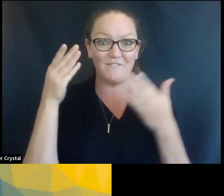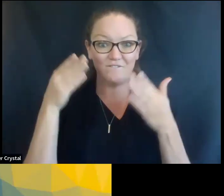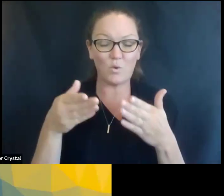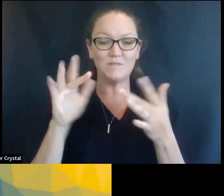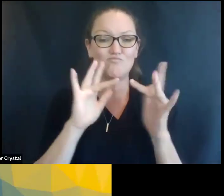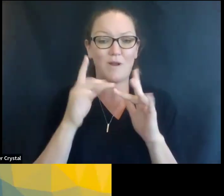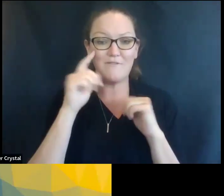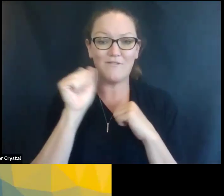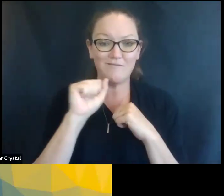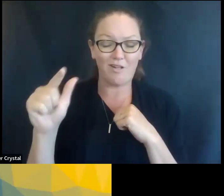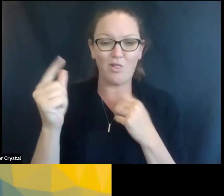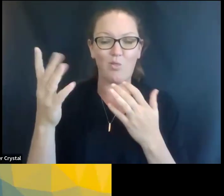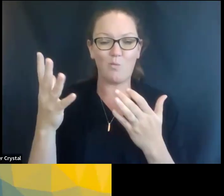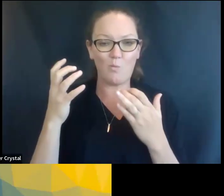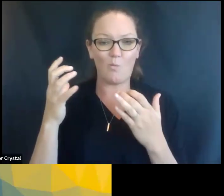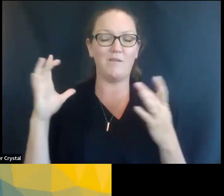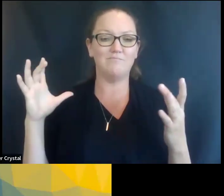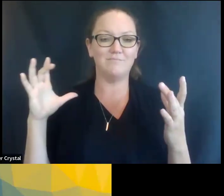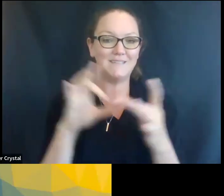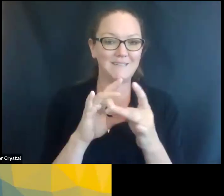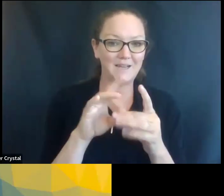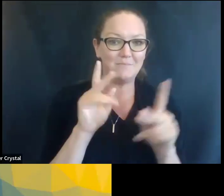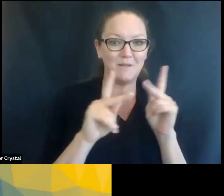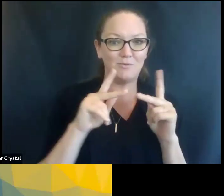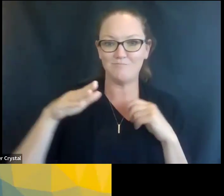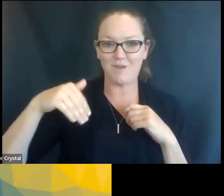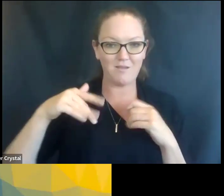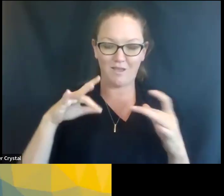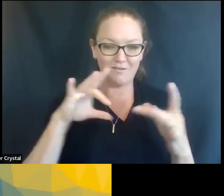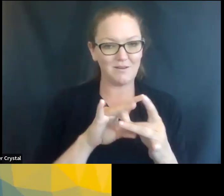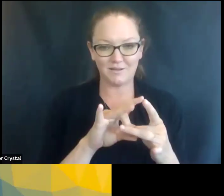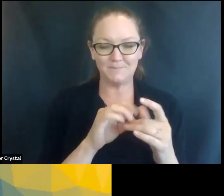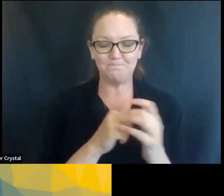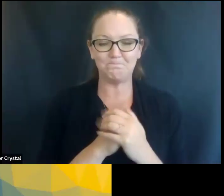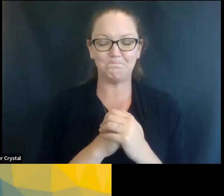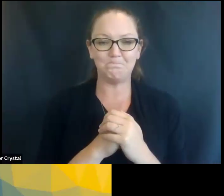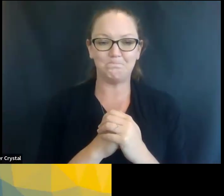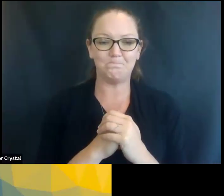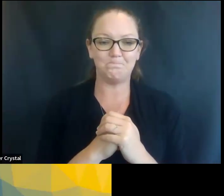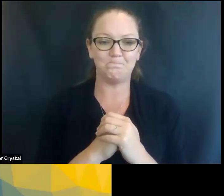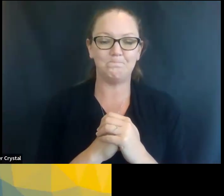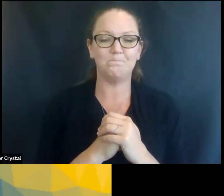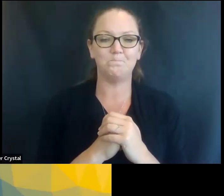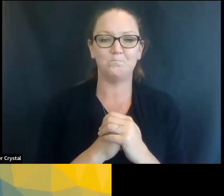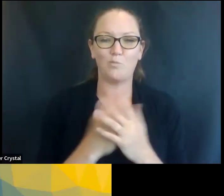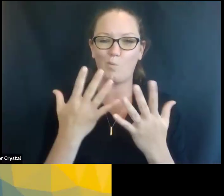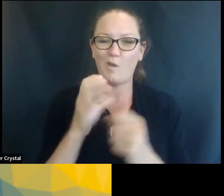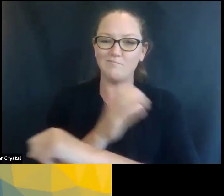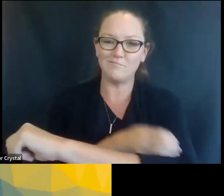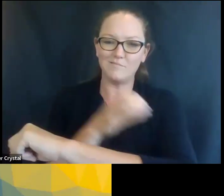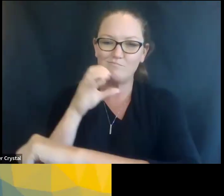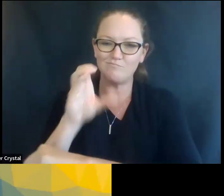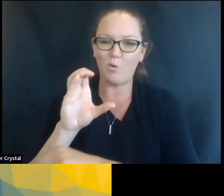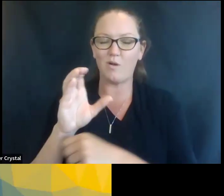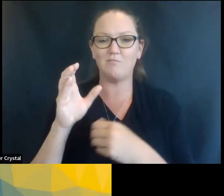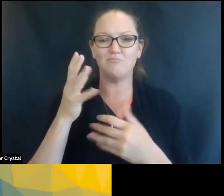to connect the unconnected and the underconnected. And so part of it is we want to empower folks to experience the social and